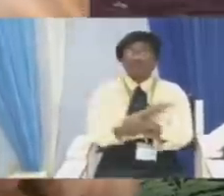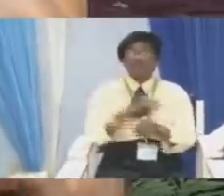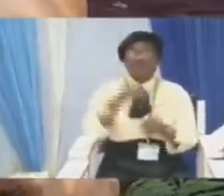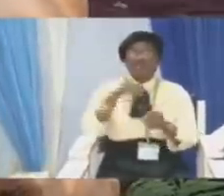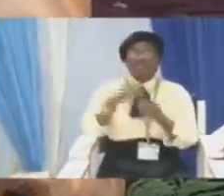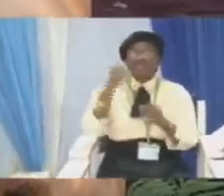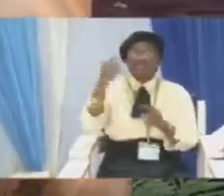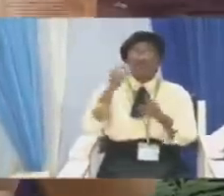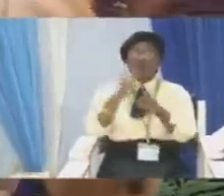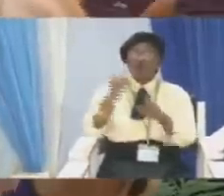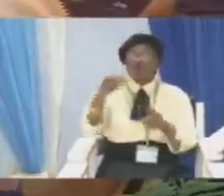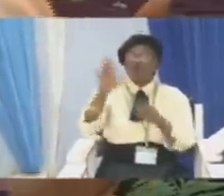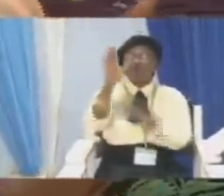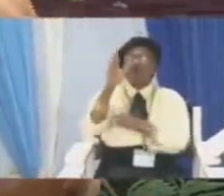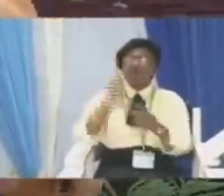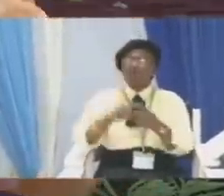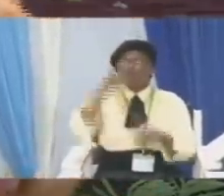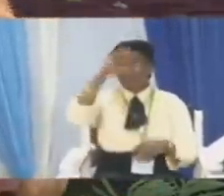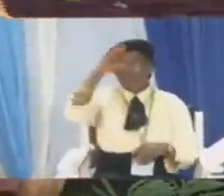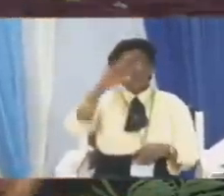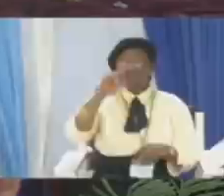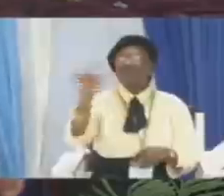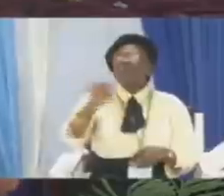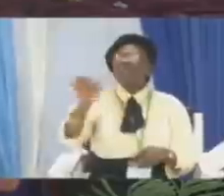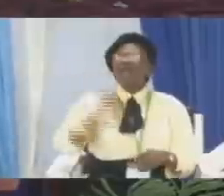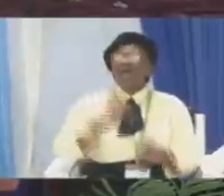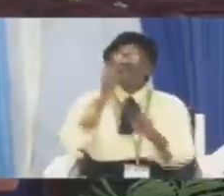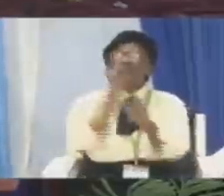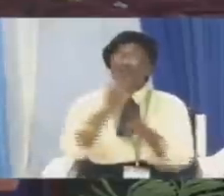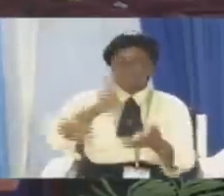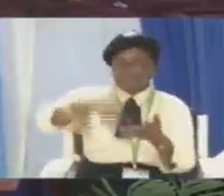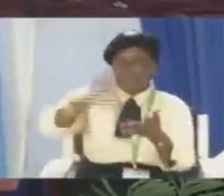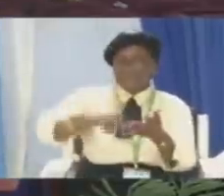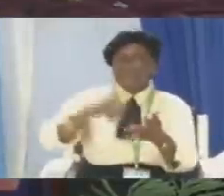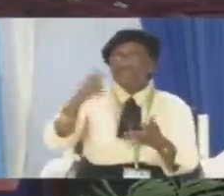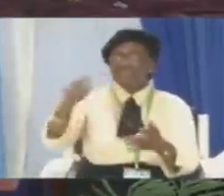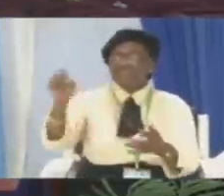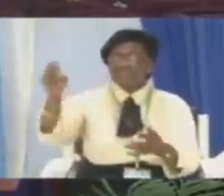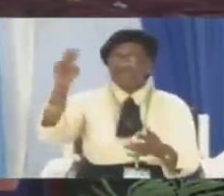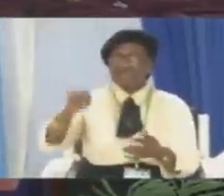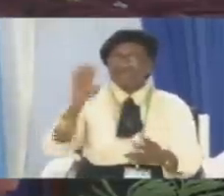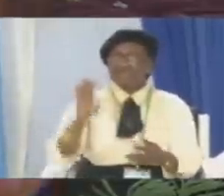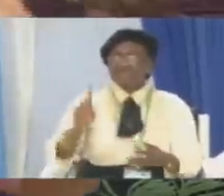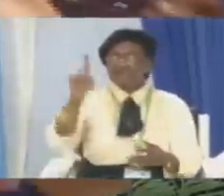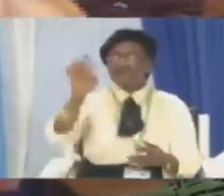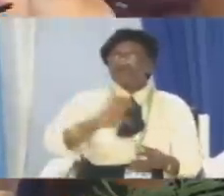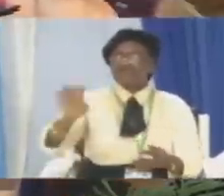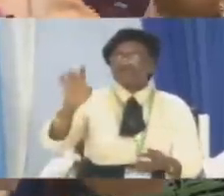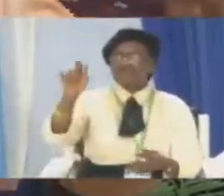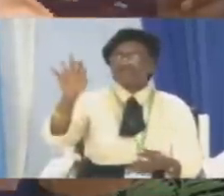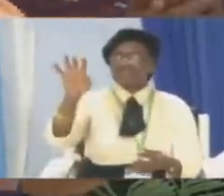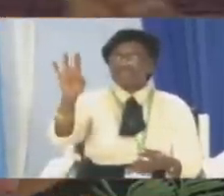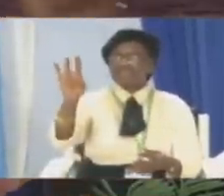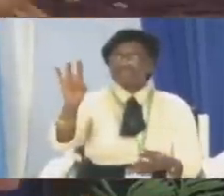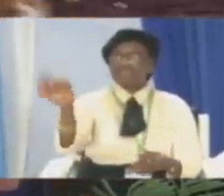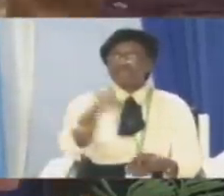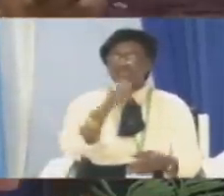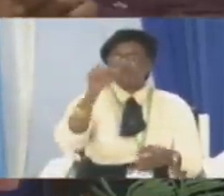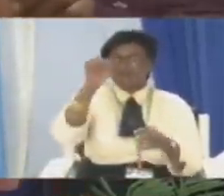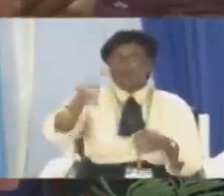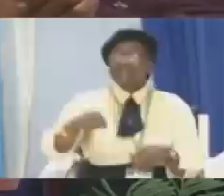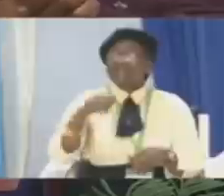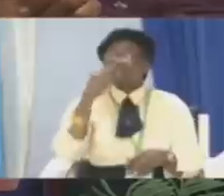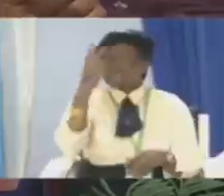God to man, where I just read Genesis chapter 1 verse 28, you can see that God was